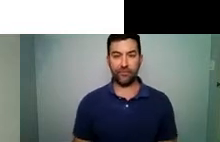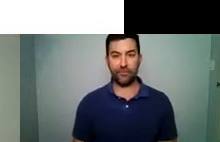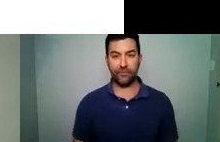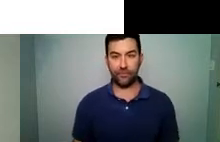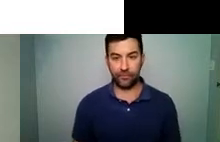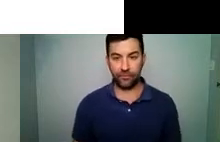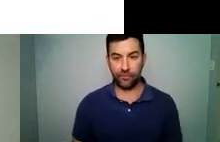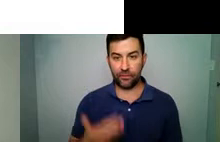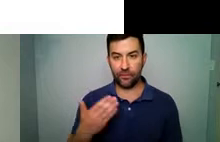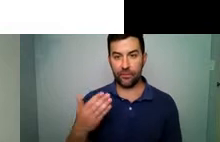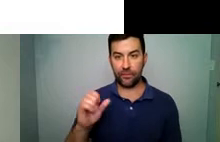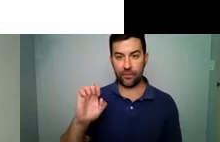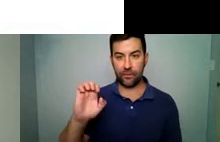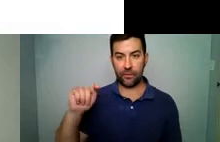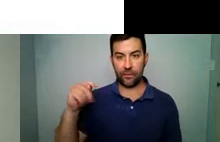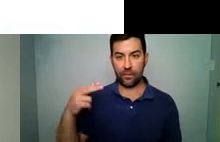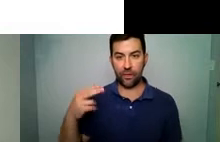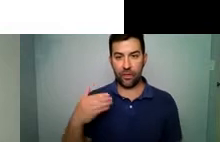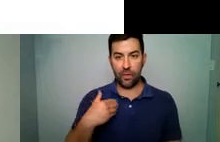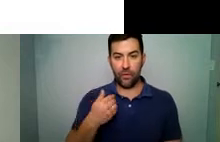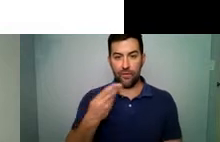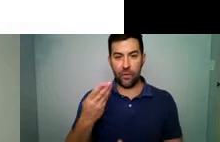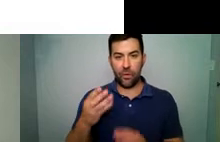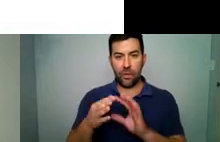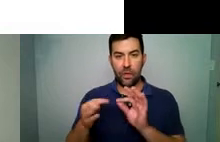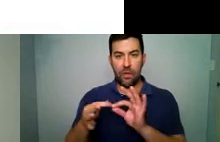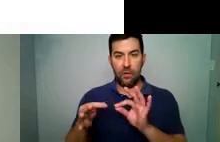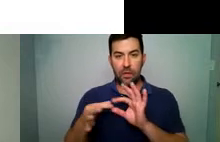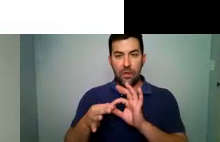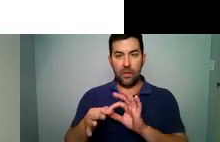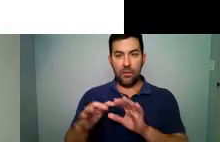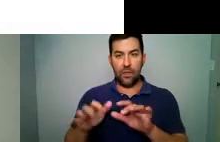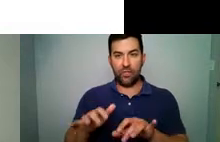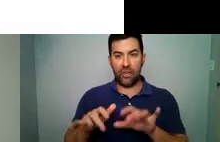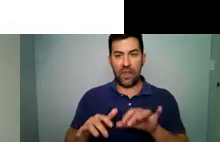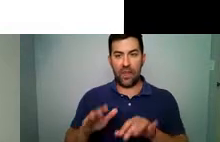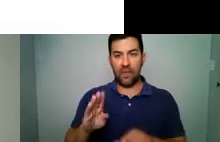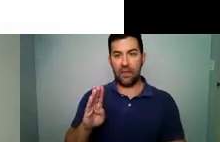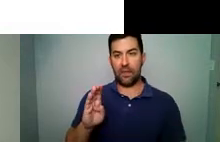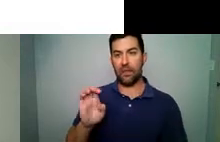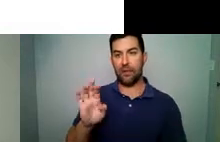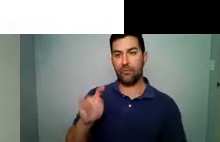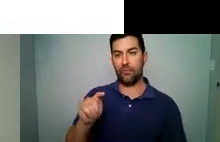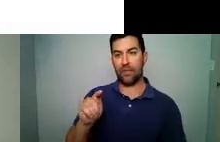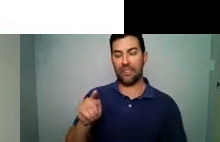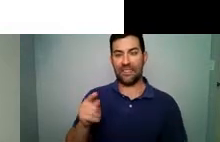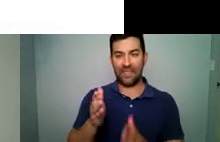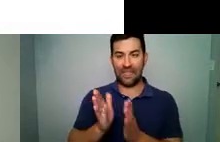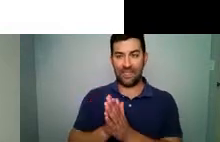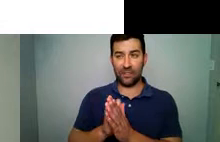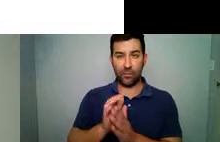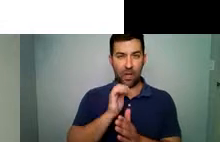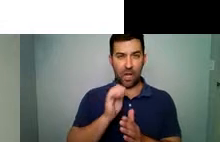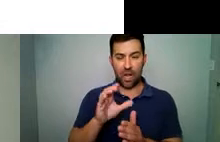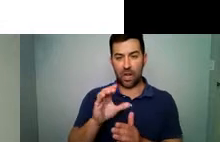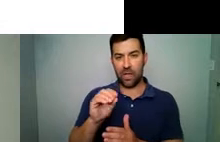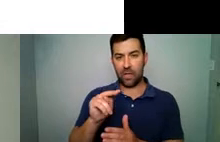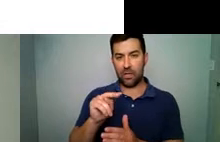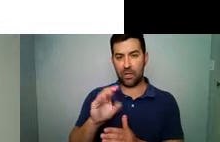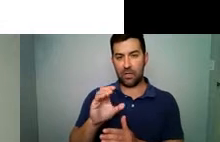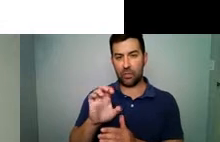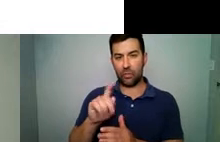Thank you, Seth. All right, we had a couple of comments in the chat. Brent Wasco asked, was non-concrete seating